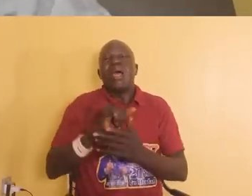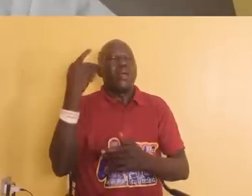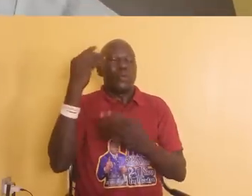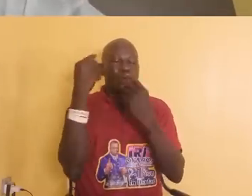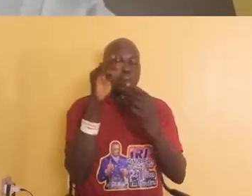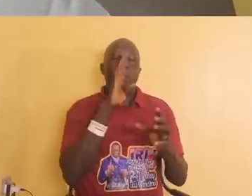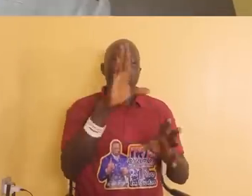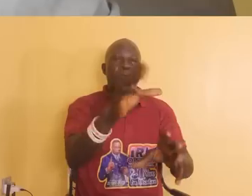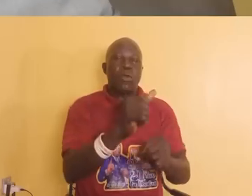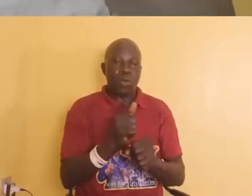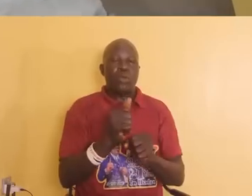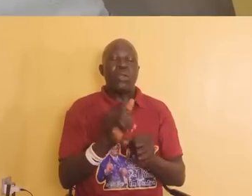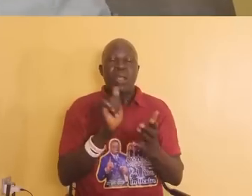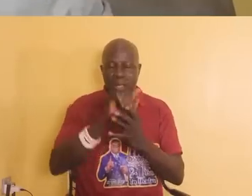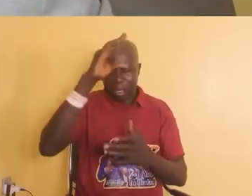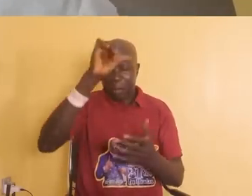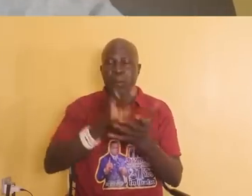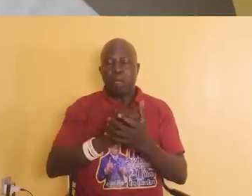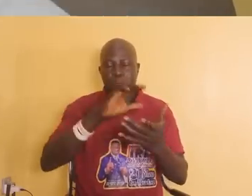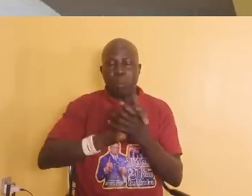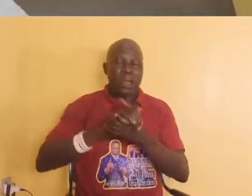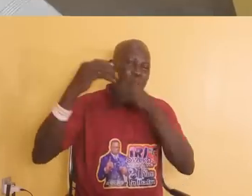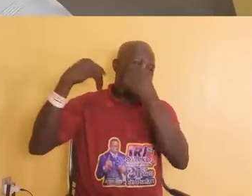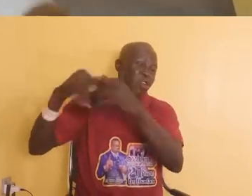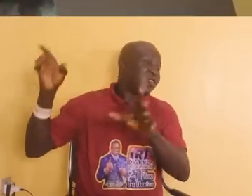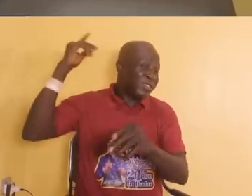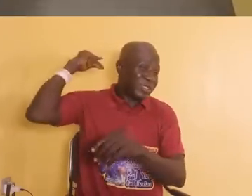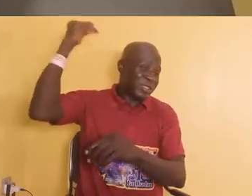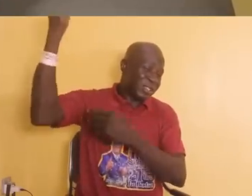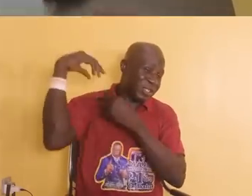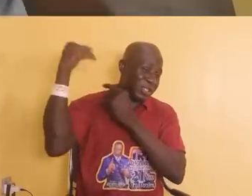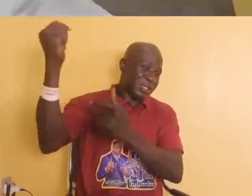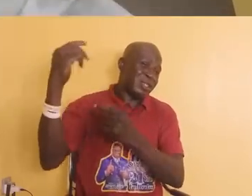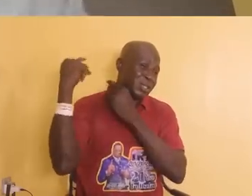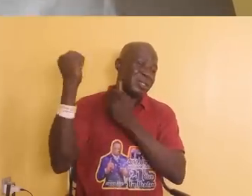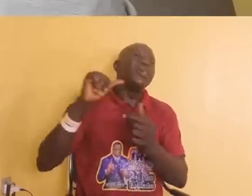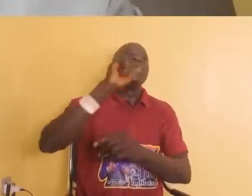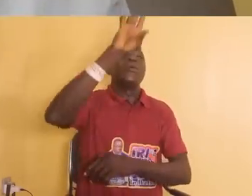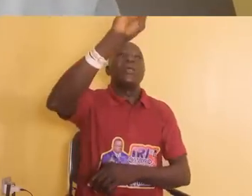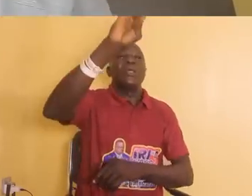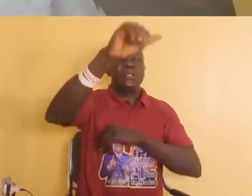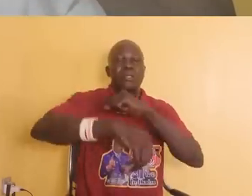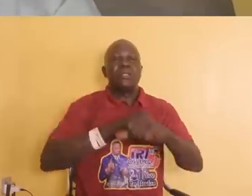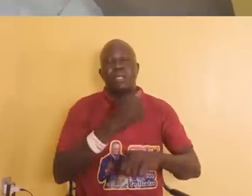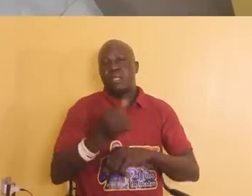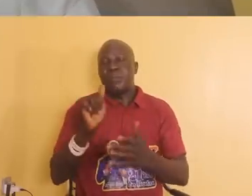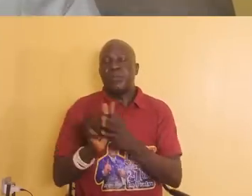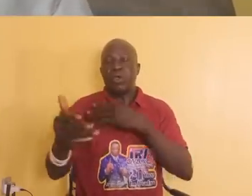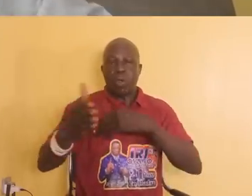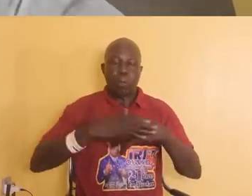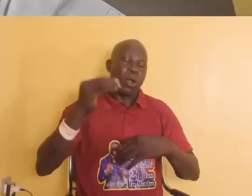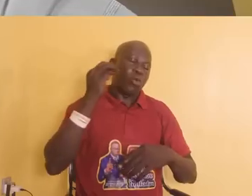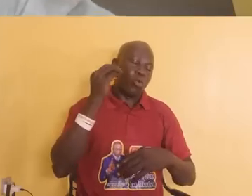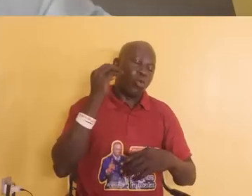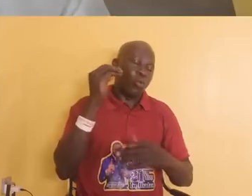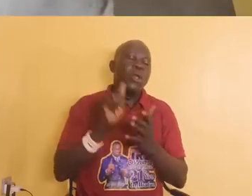He said you. Only on call. That was the quarrel. Now, how long that they've got lost for some years. Ti odun bi mejo from about 80 o lo pada wa